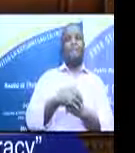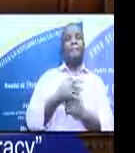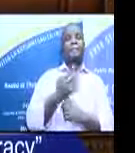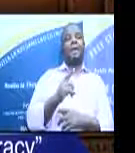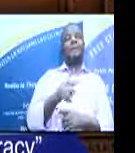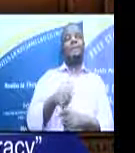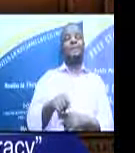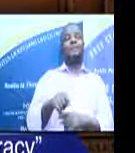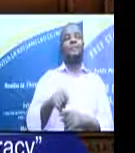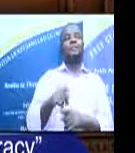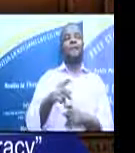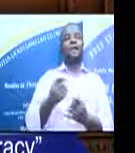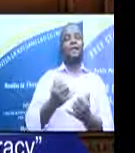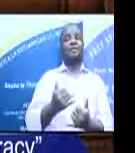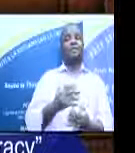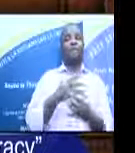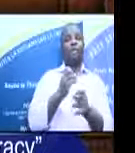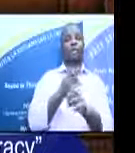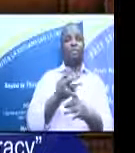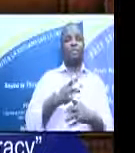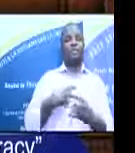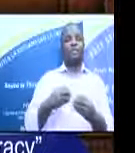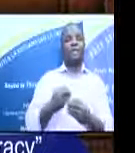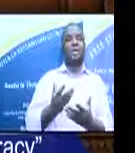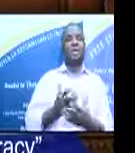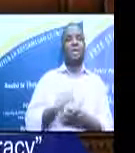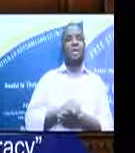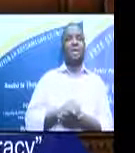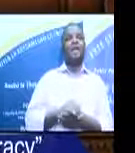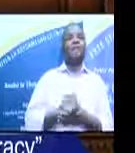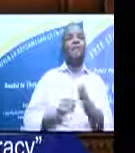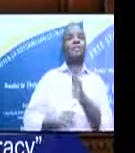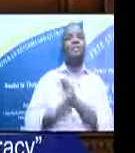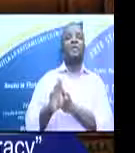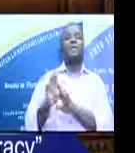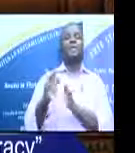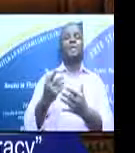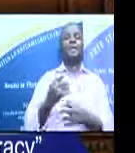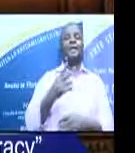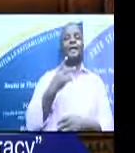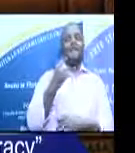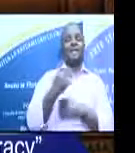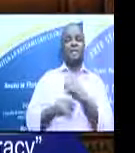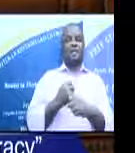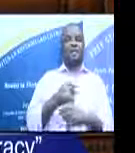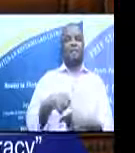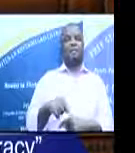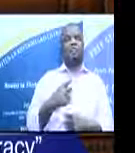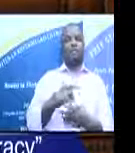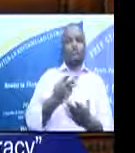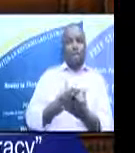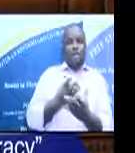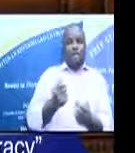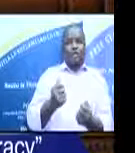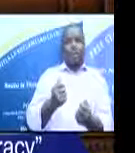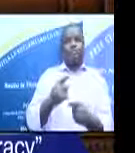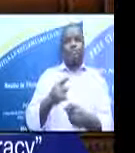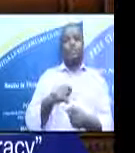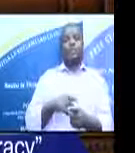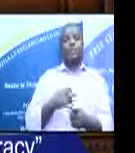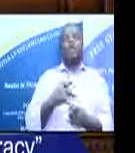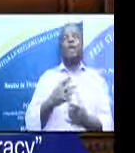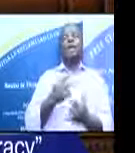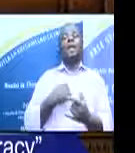is heightened focus must be strengthened and sustained over the next financial year to combat the current trend